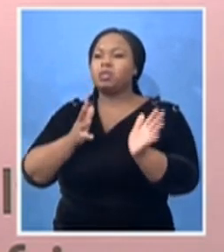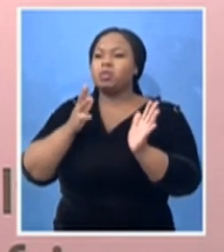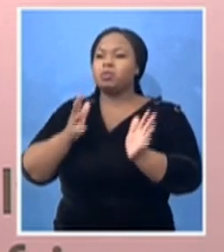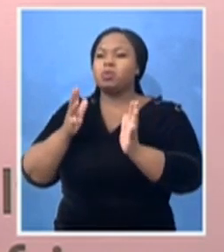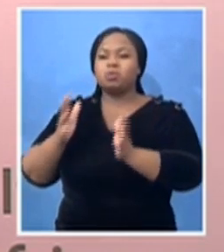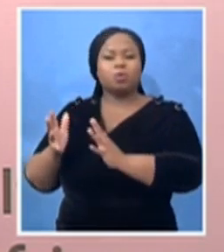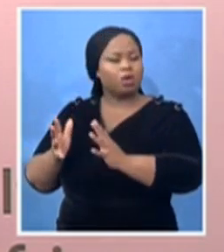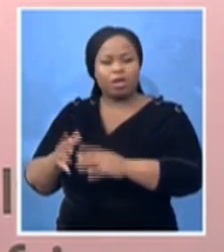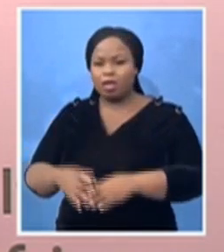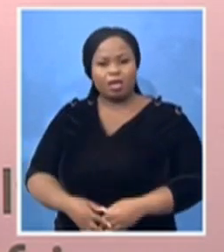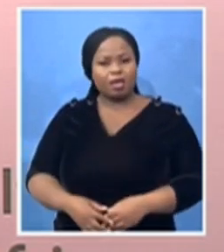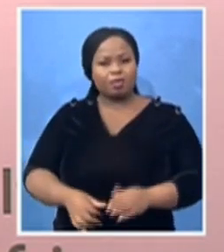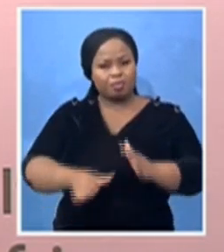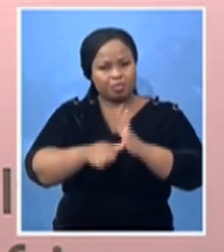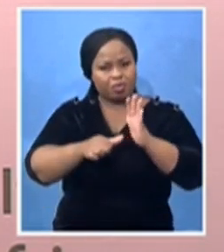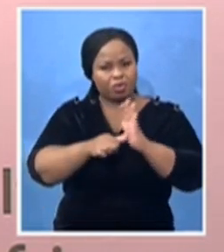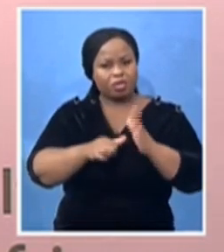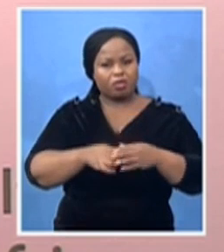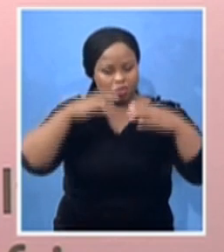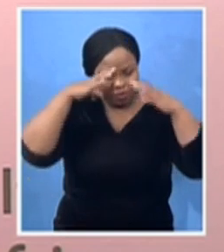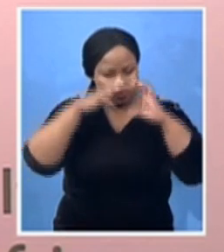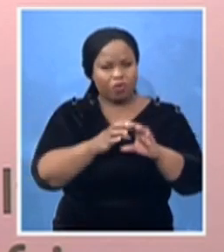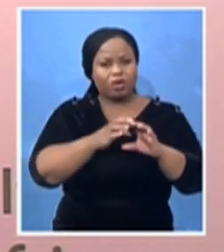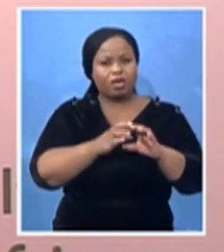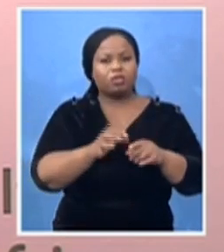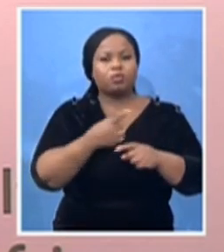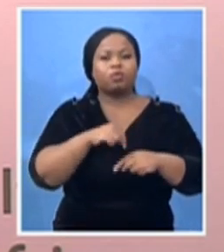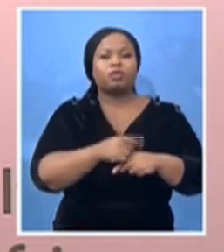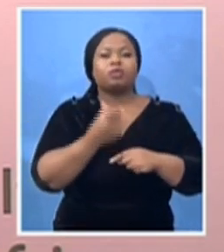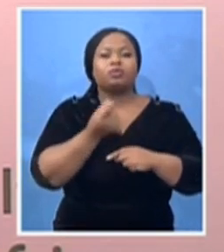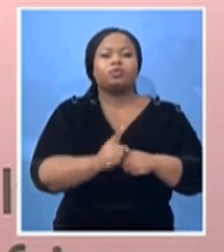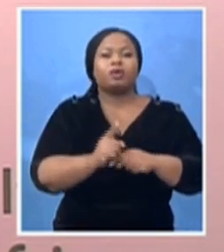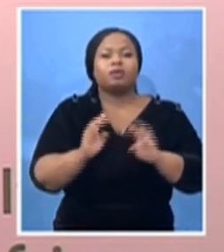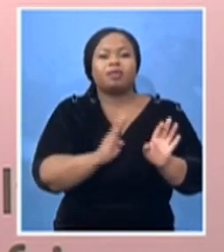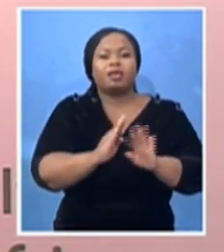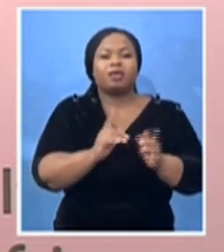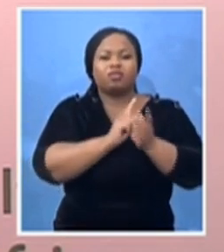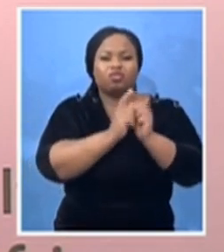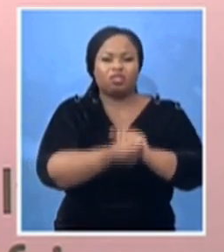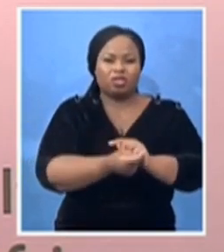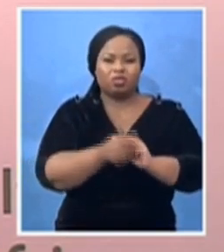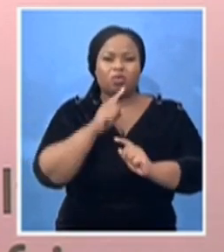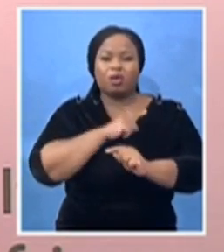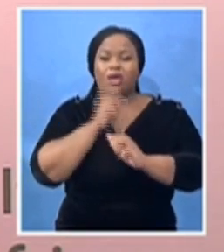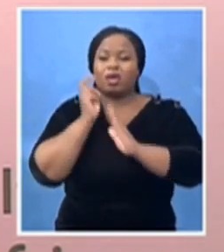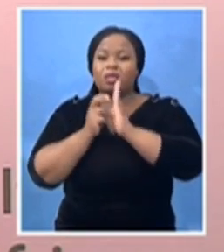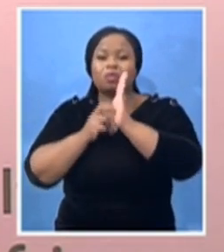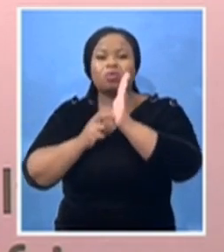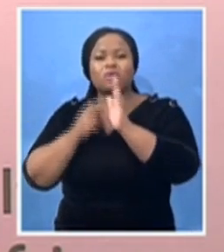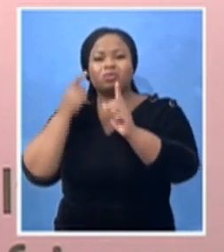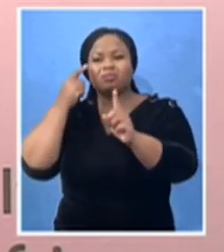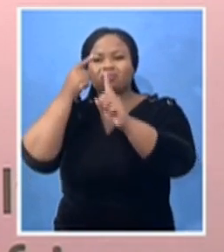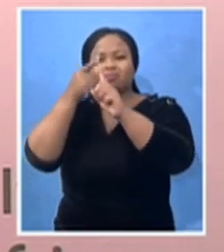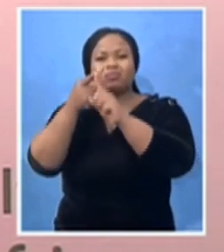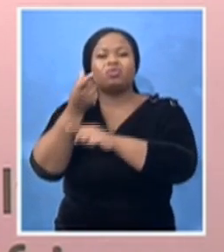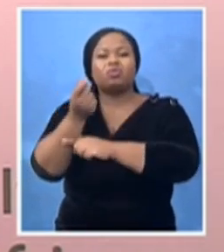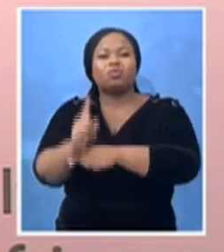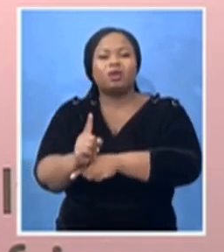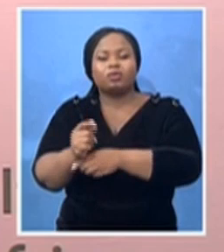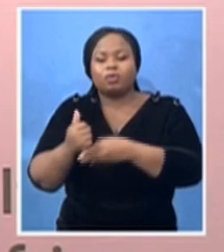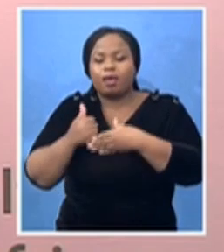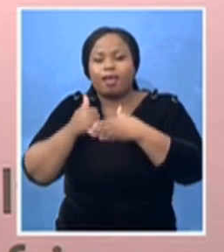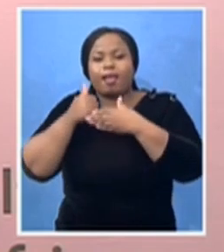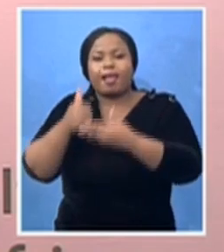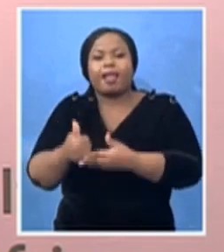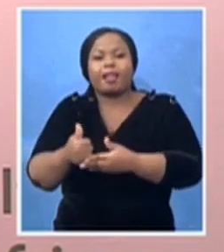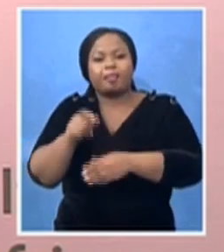to change behavior. The regulations were meant to just assist, to help people to get to the understanding